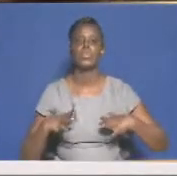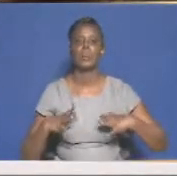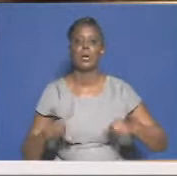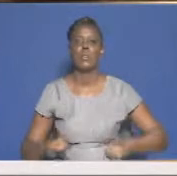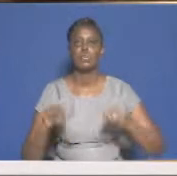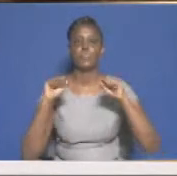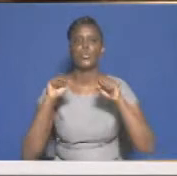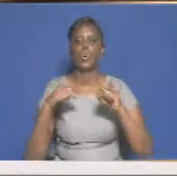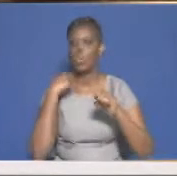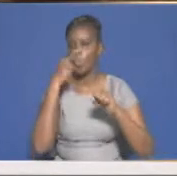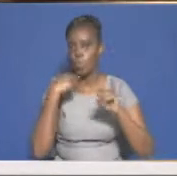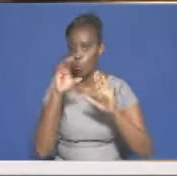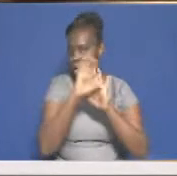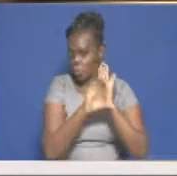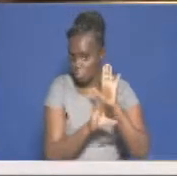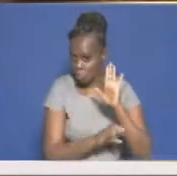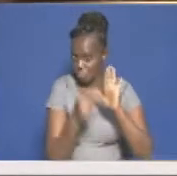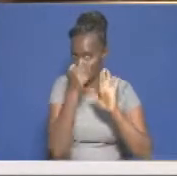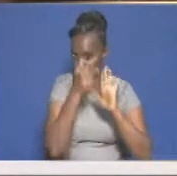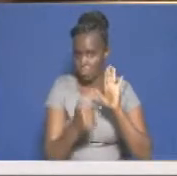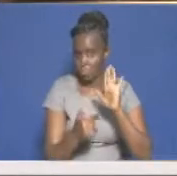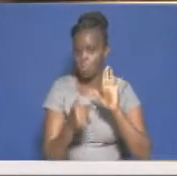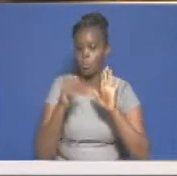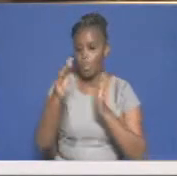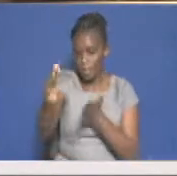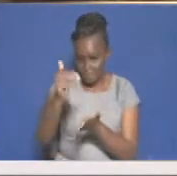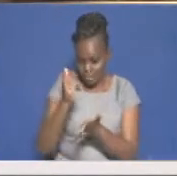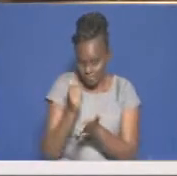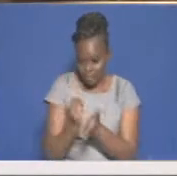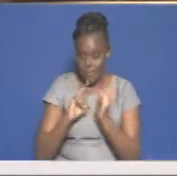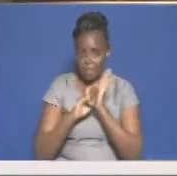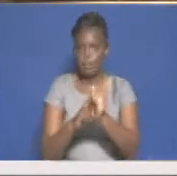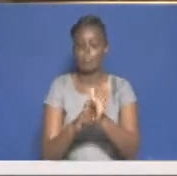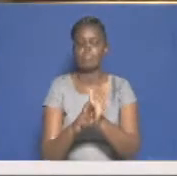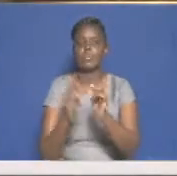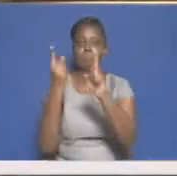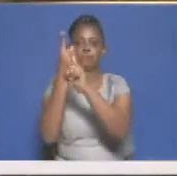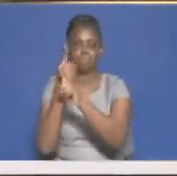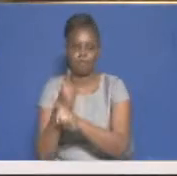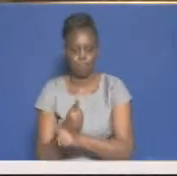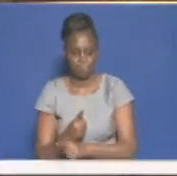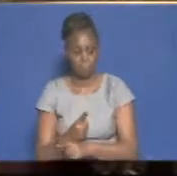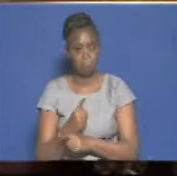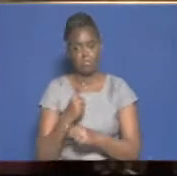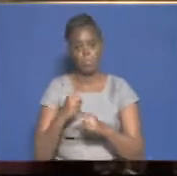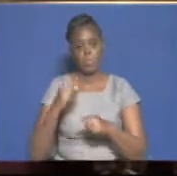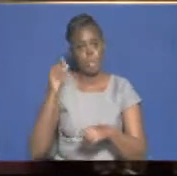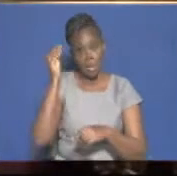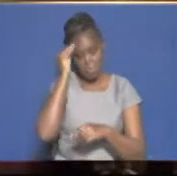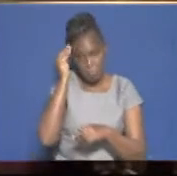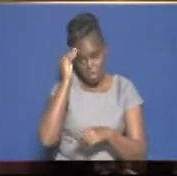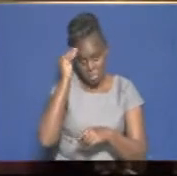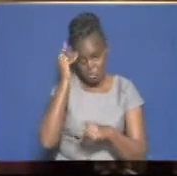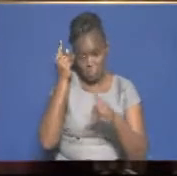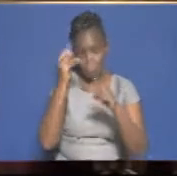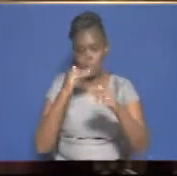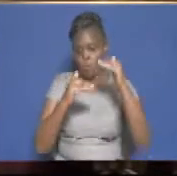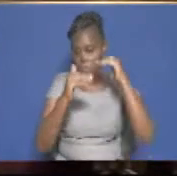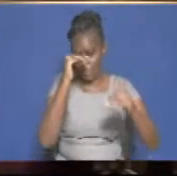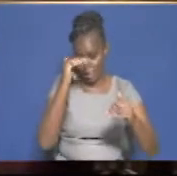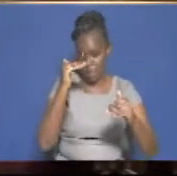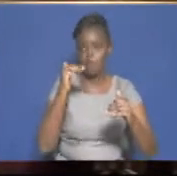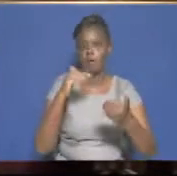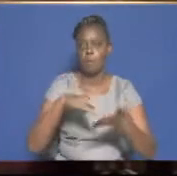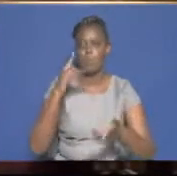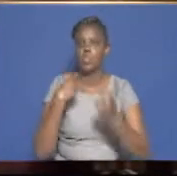who constitutionally are the ones to elect their representatives irrespective of academic credentials. They